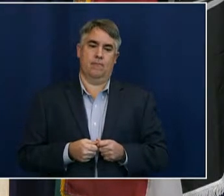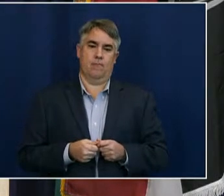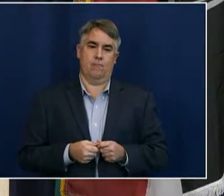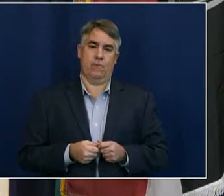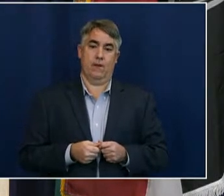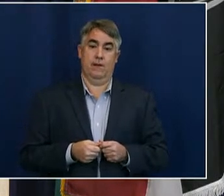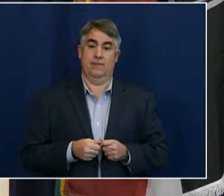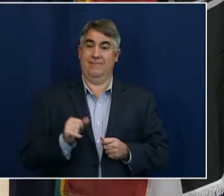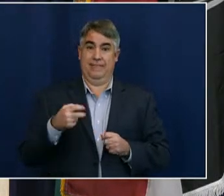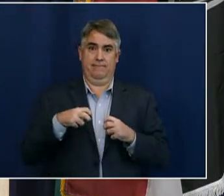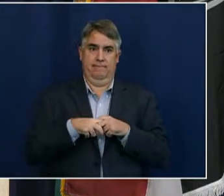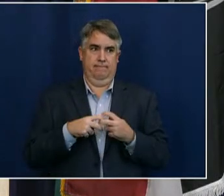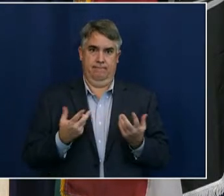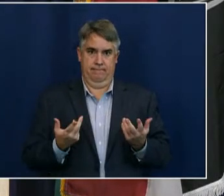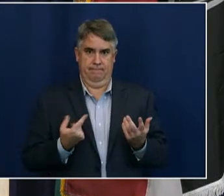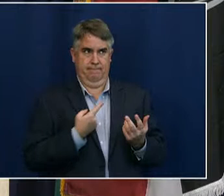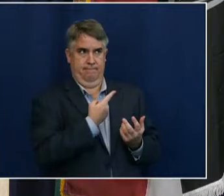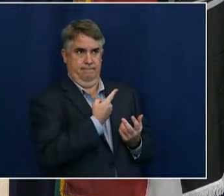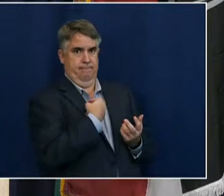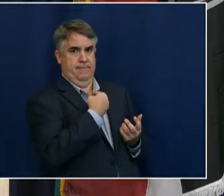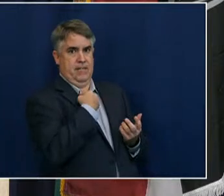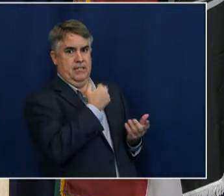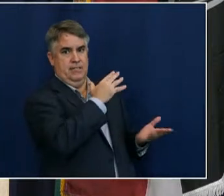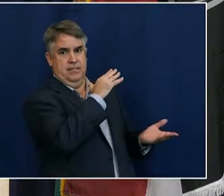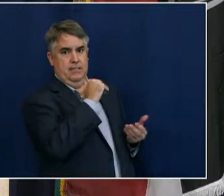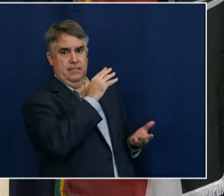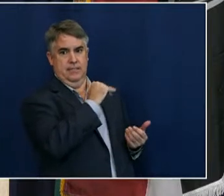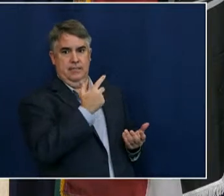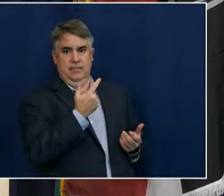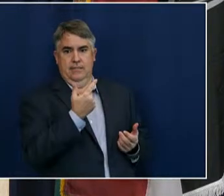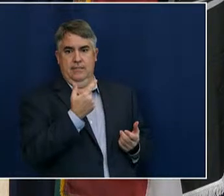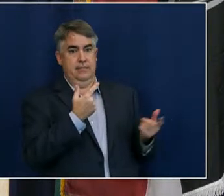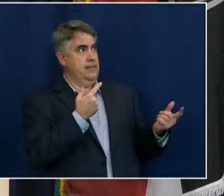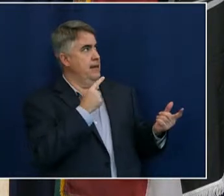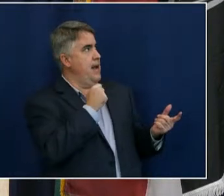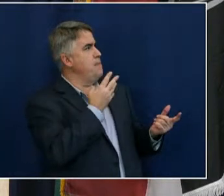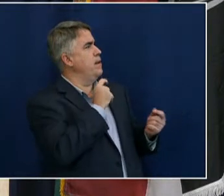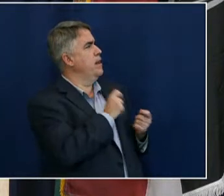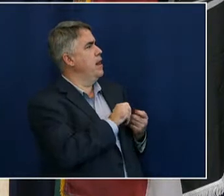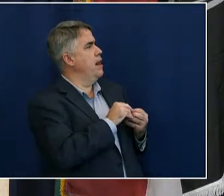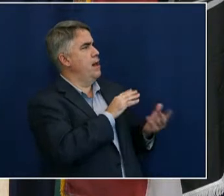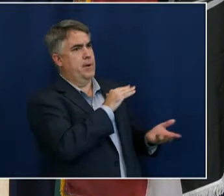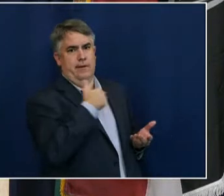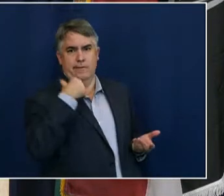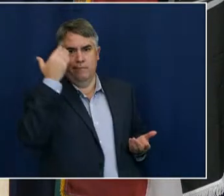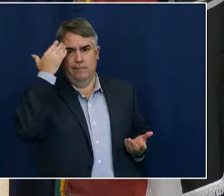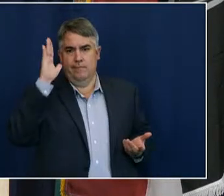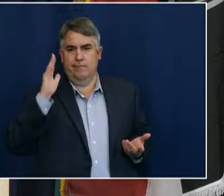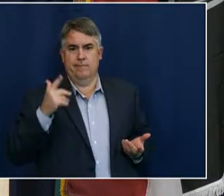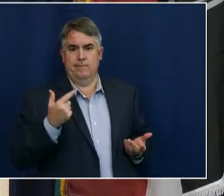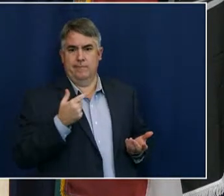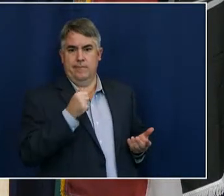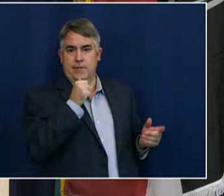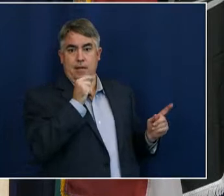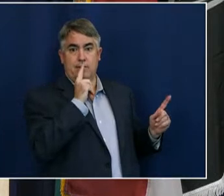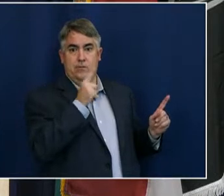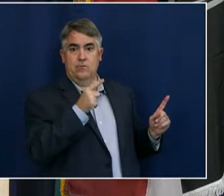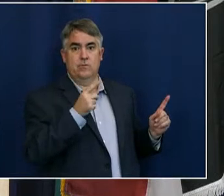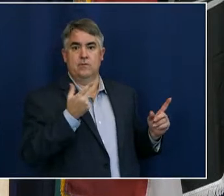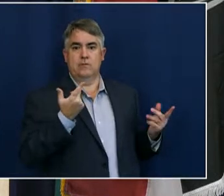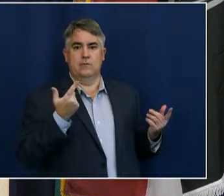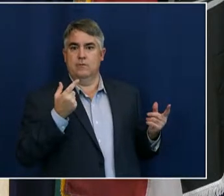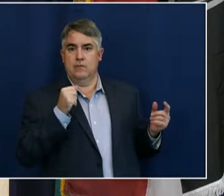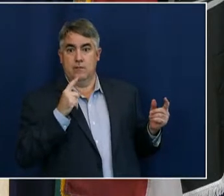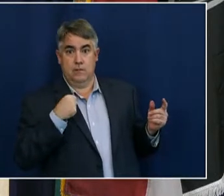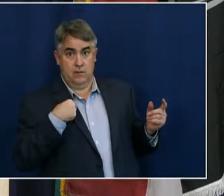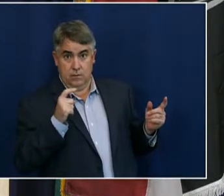dilemma when you have uncertainty of supply. Do you wait until you get the vaccine to build out the distribution network? And if you do that, then you're obviously sitting on